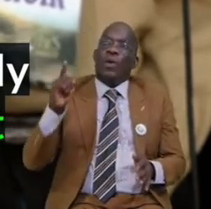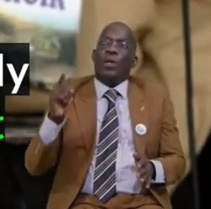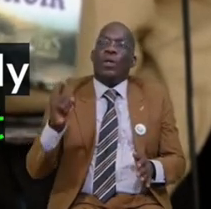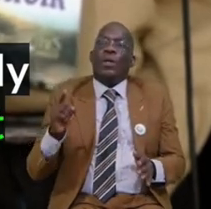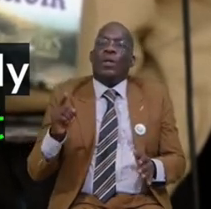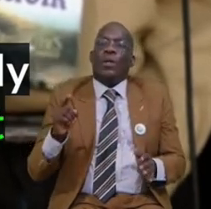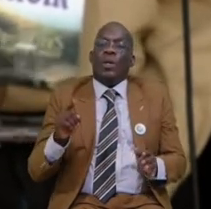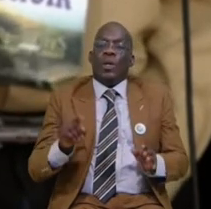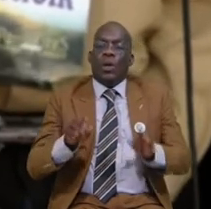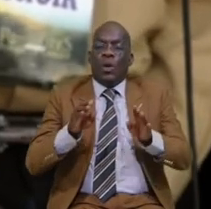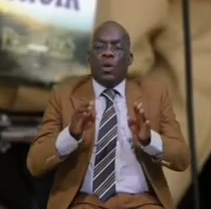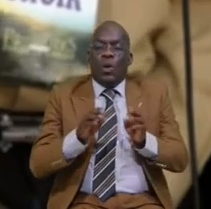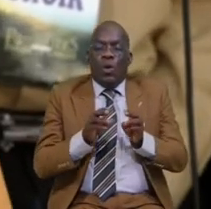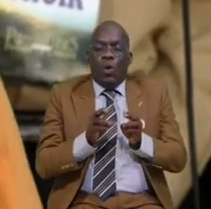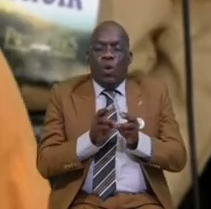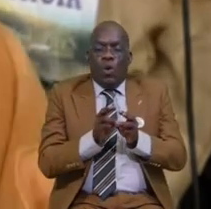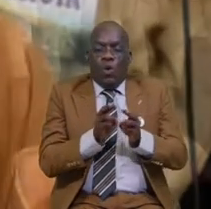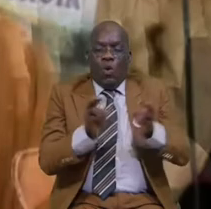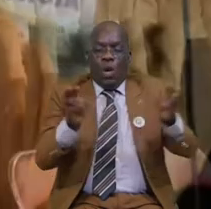openly,